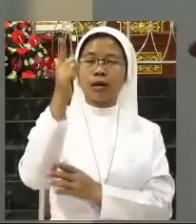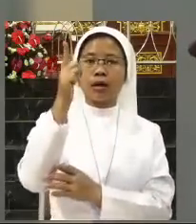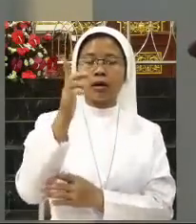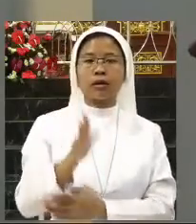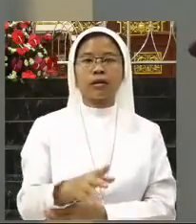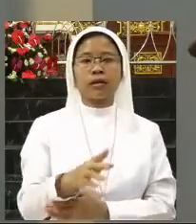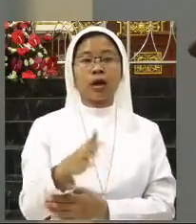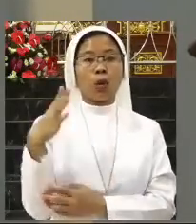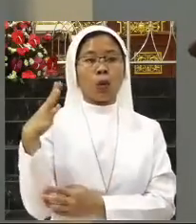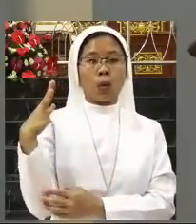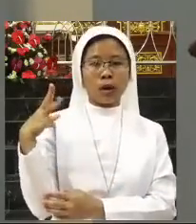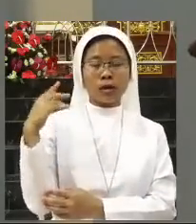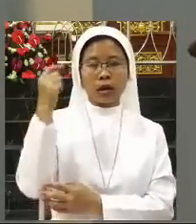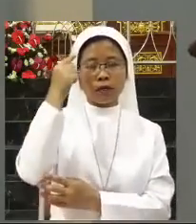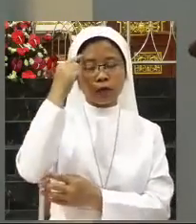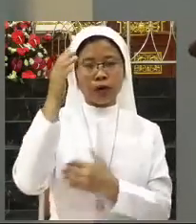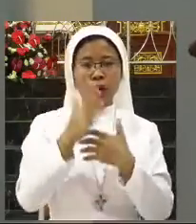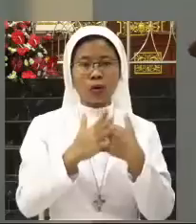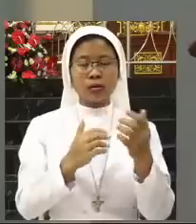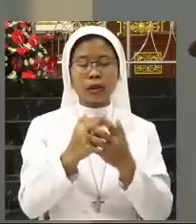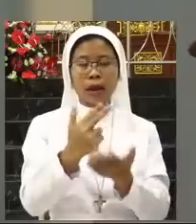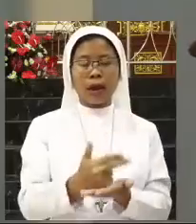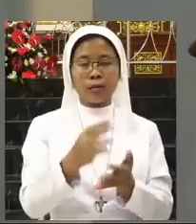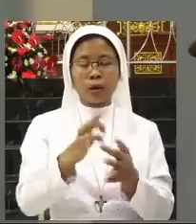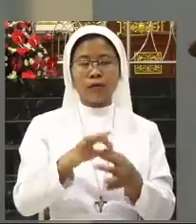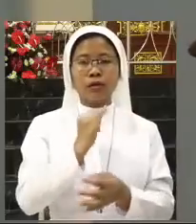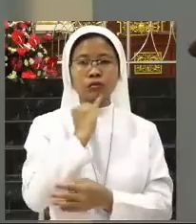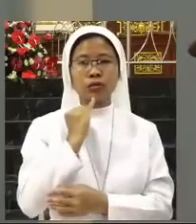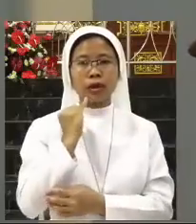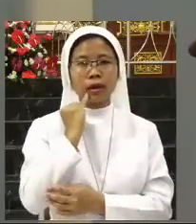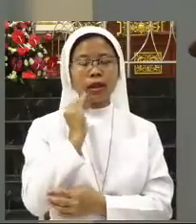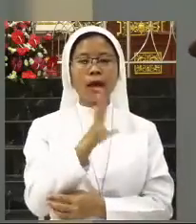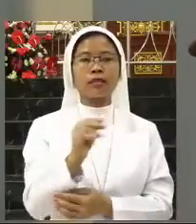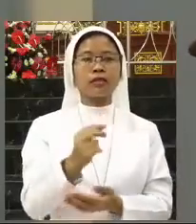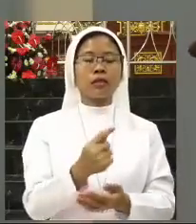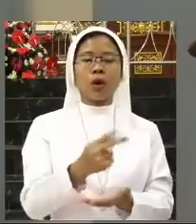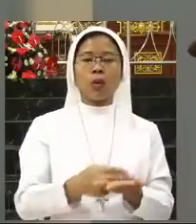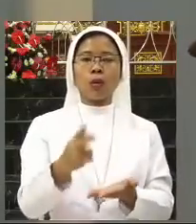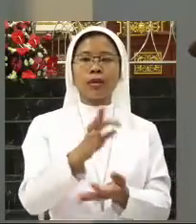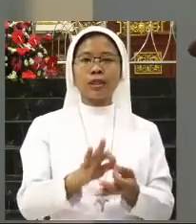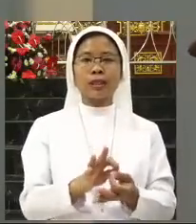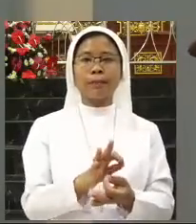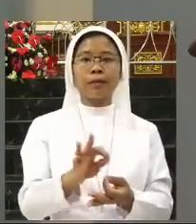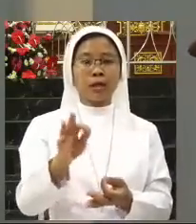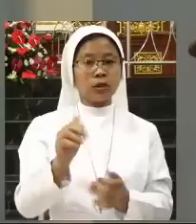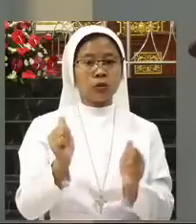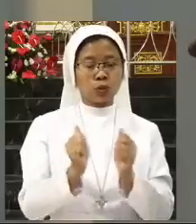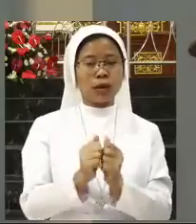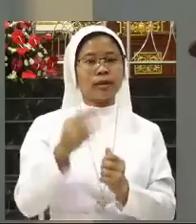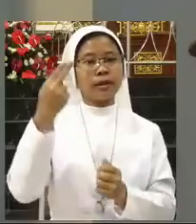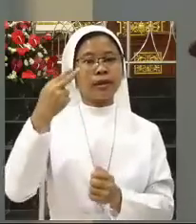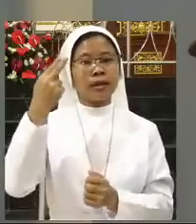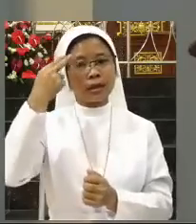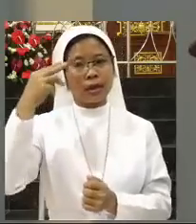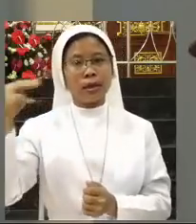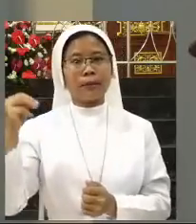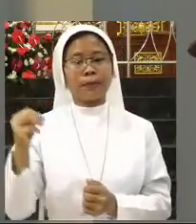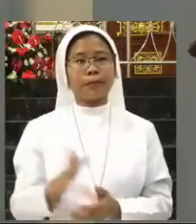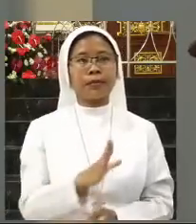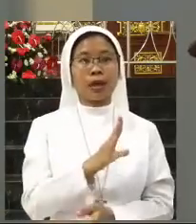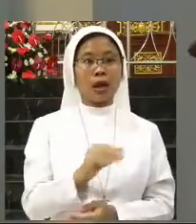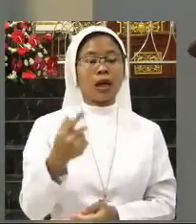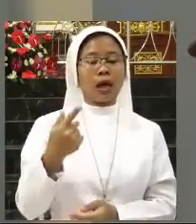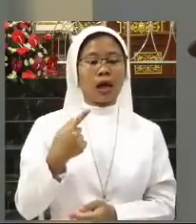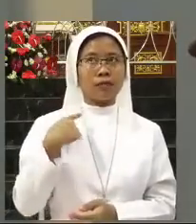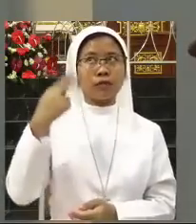He was waiting for the consolation of Israel, and the Holy Spirit was on him. It had been revealed